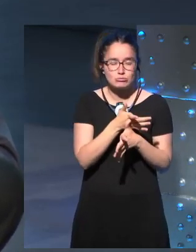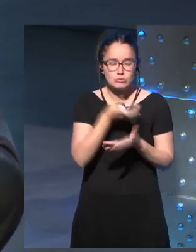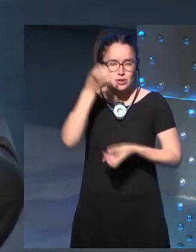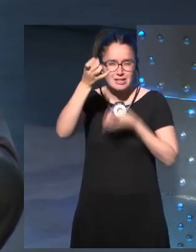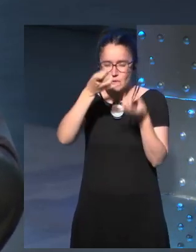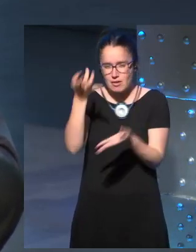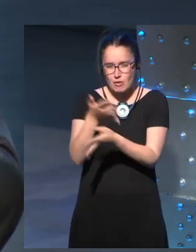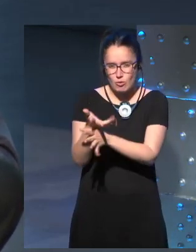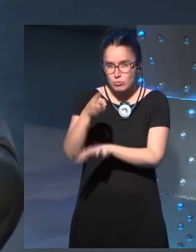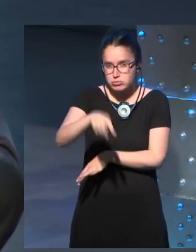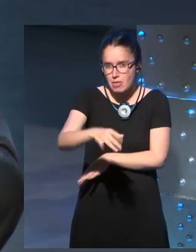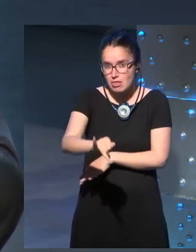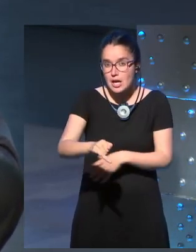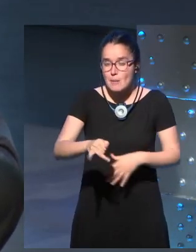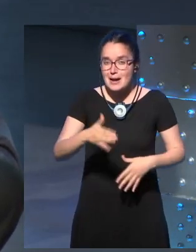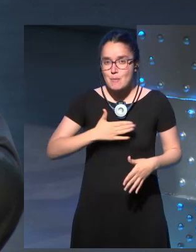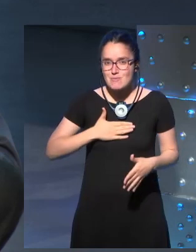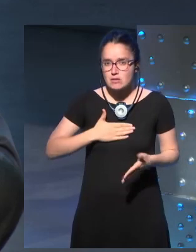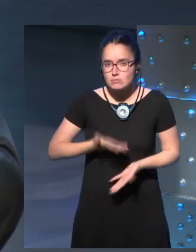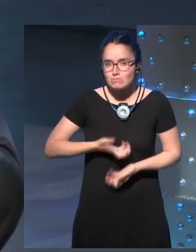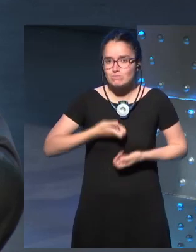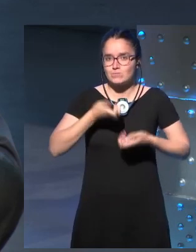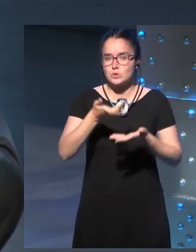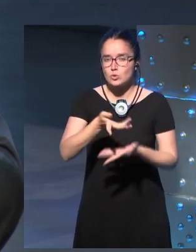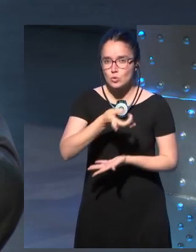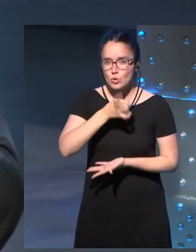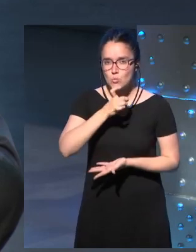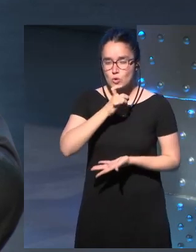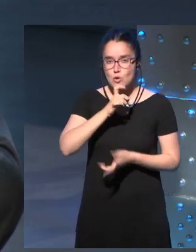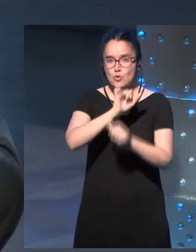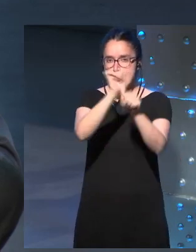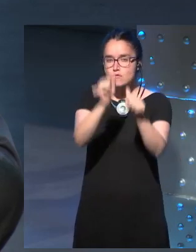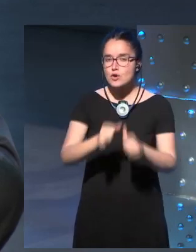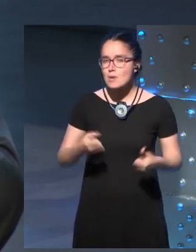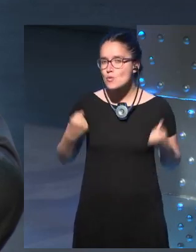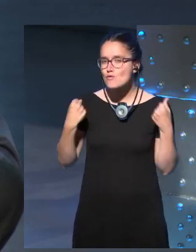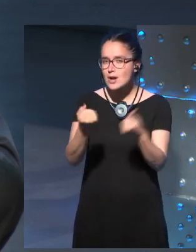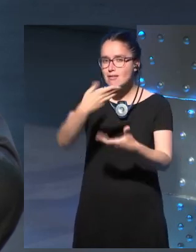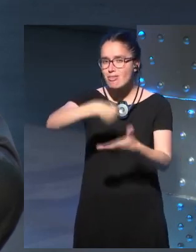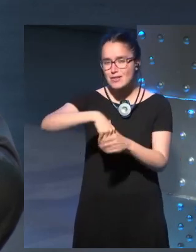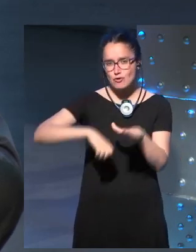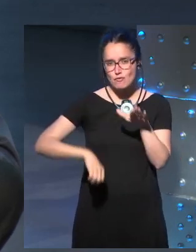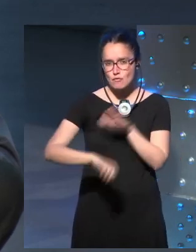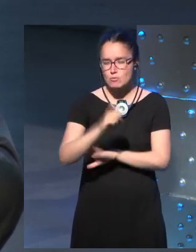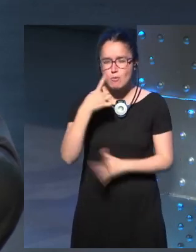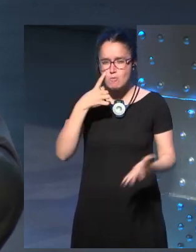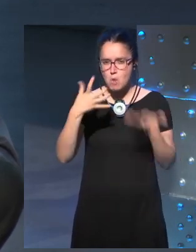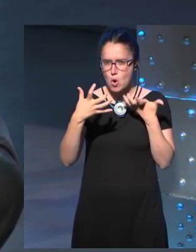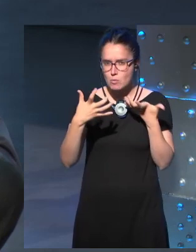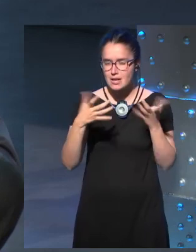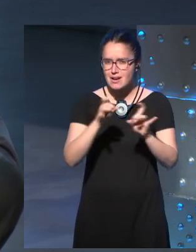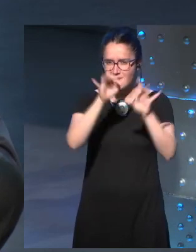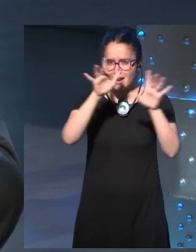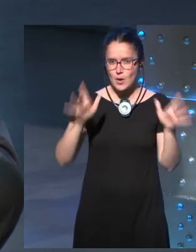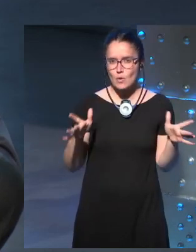play, which for me is expressed most powerfully in the phenomenon of football, is something which